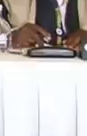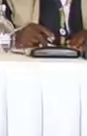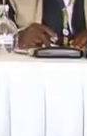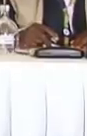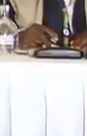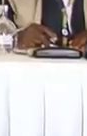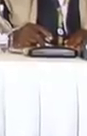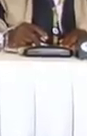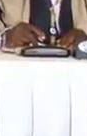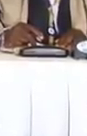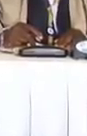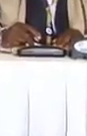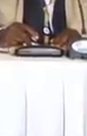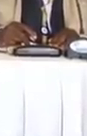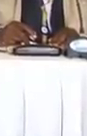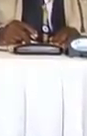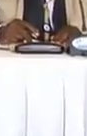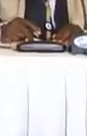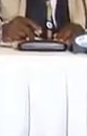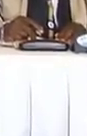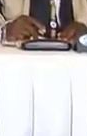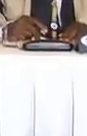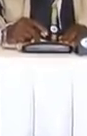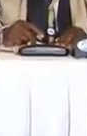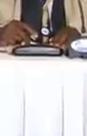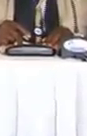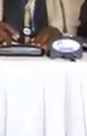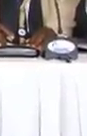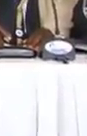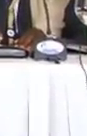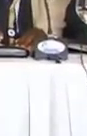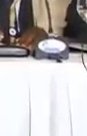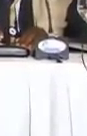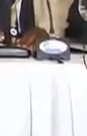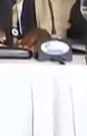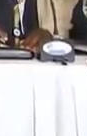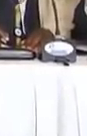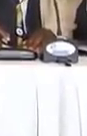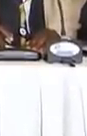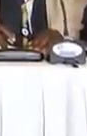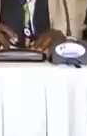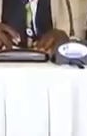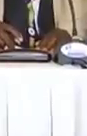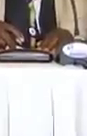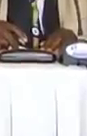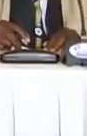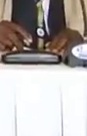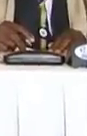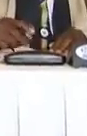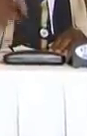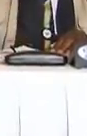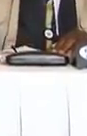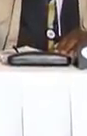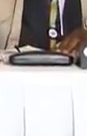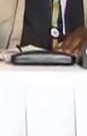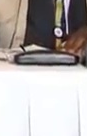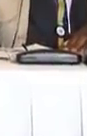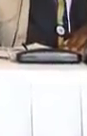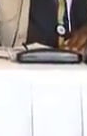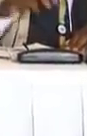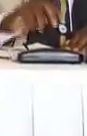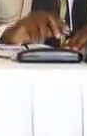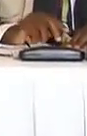Thank you. It's Govin Whittles again. I see that there were different recommendations from different... I'm over here.